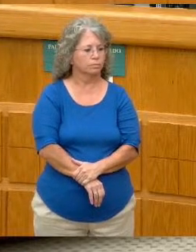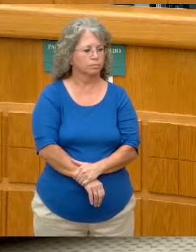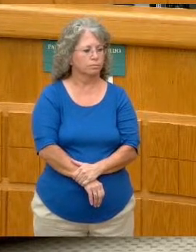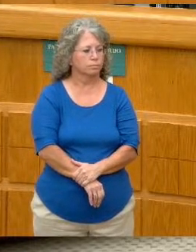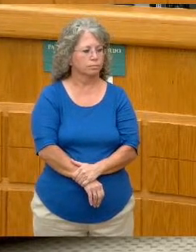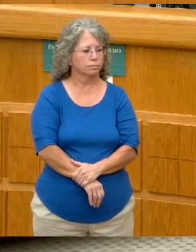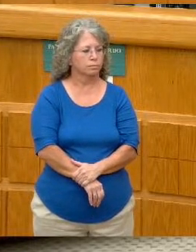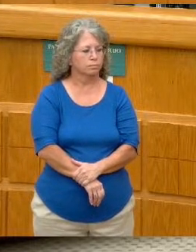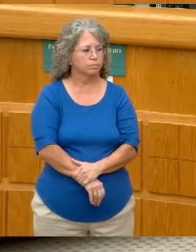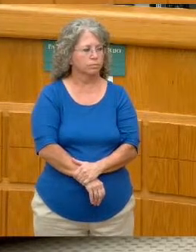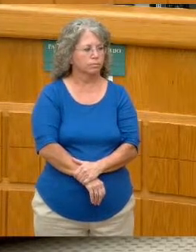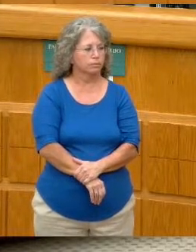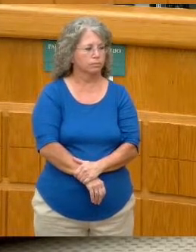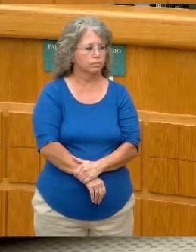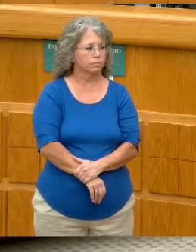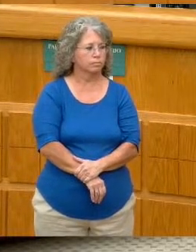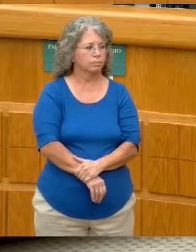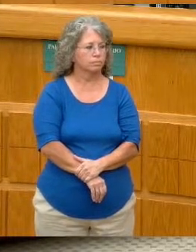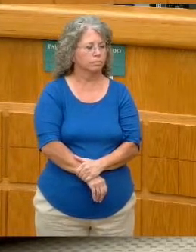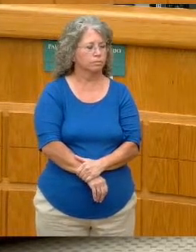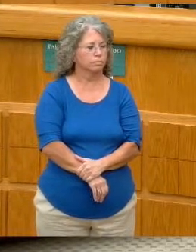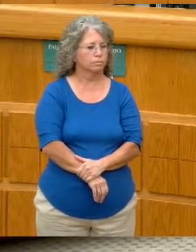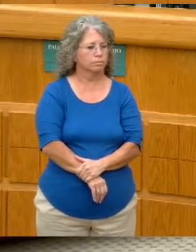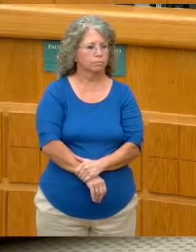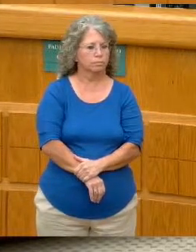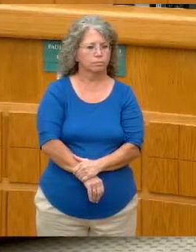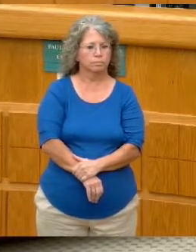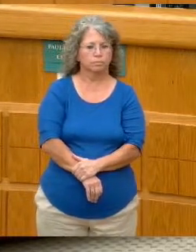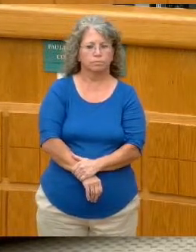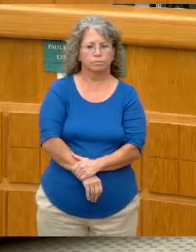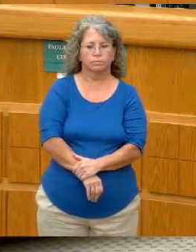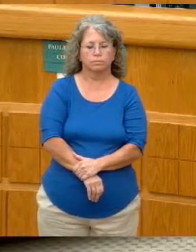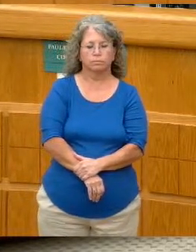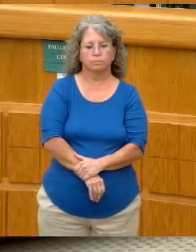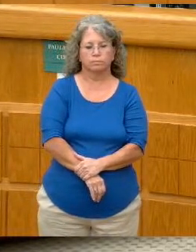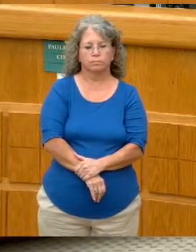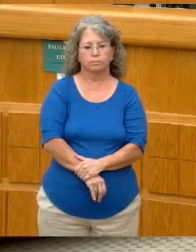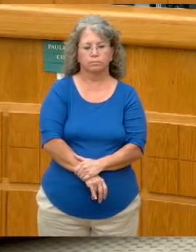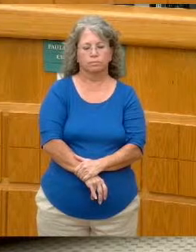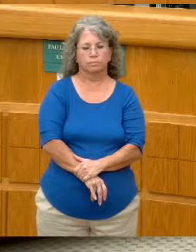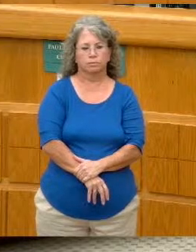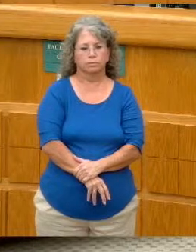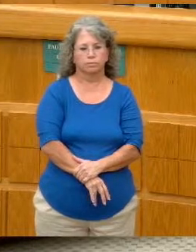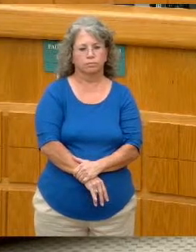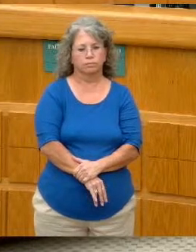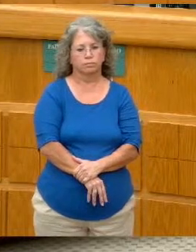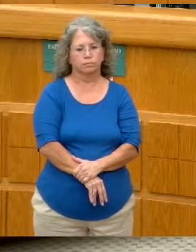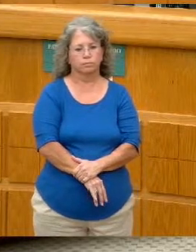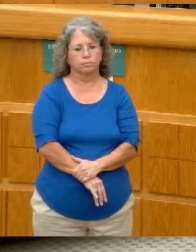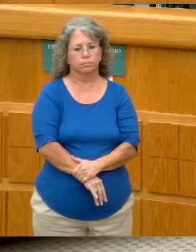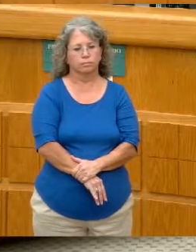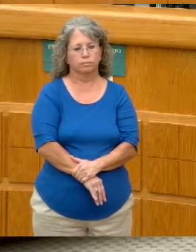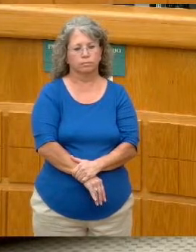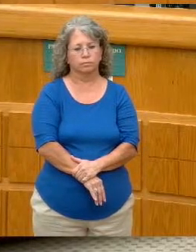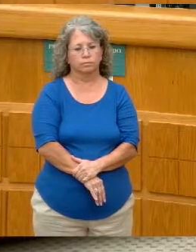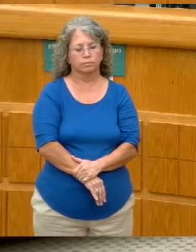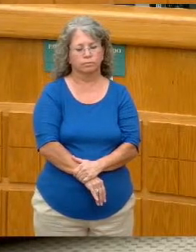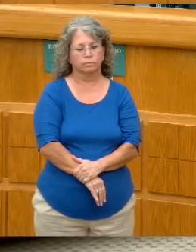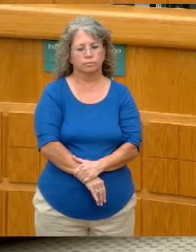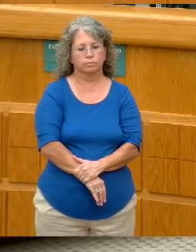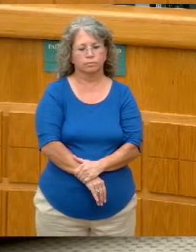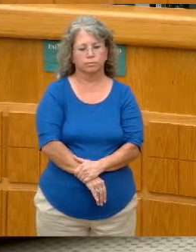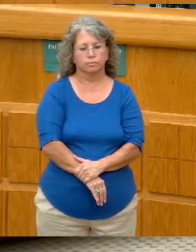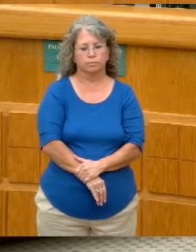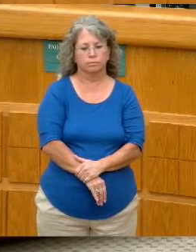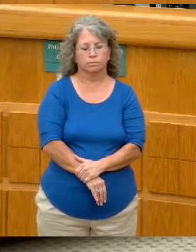alérgico al huevo, el cual se encuentra en esa vacuna, existen vacunas especiales para aquellas personas con alergias. A continuación, la presentación de Dr.